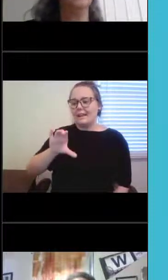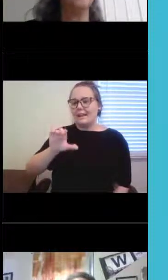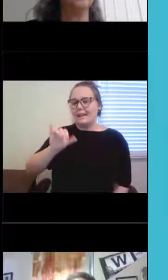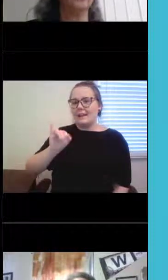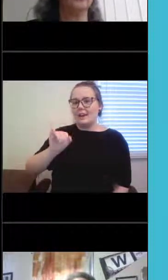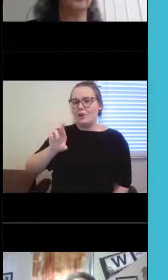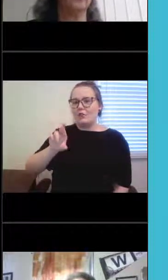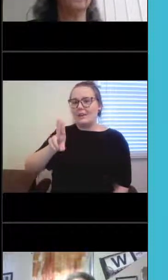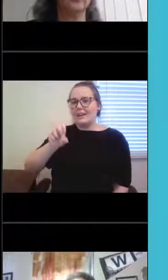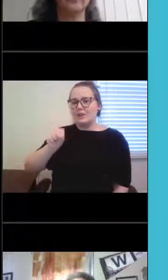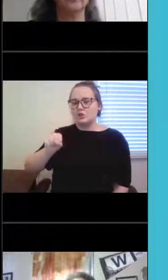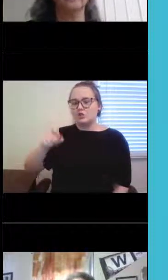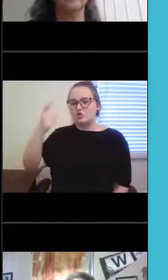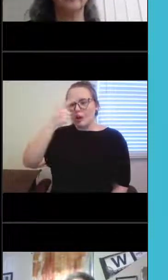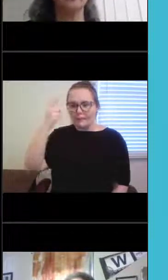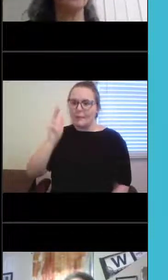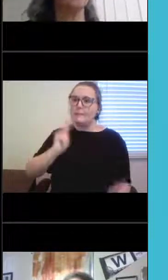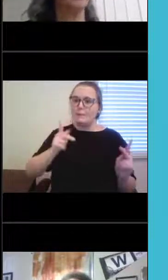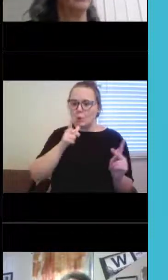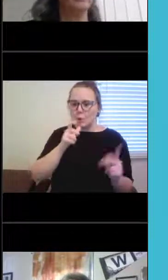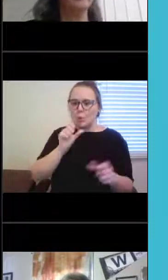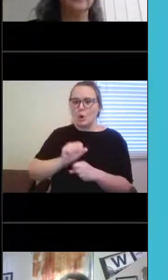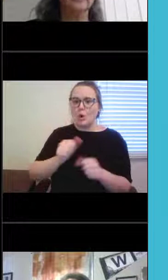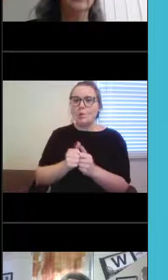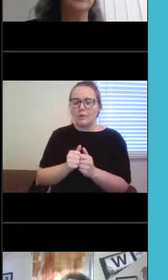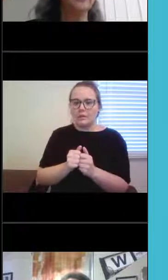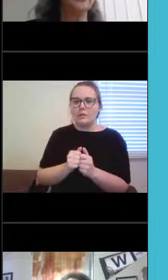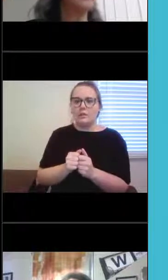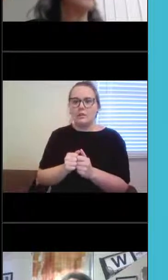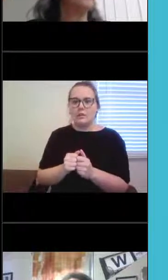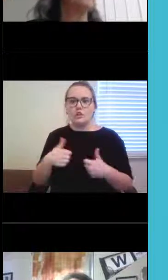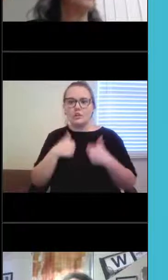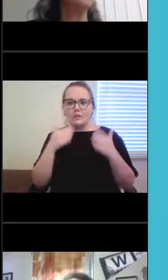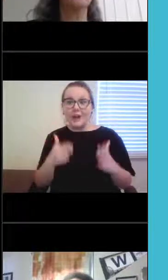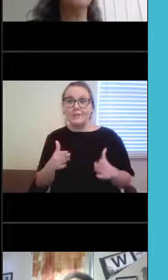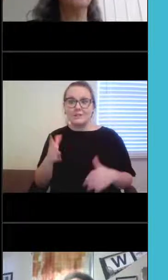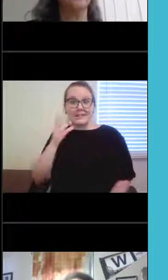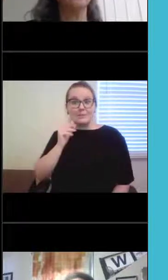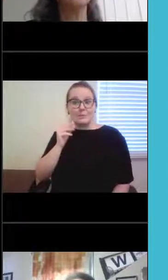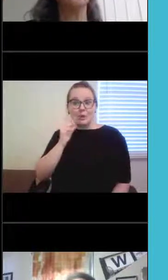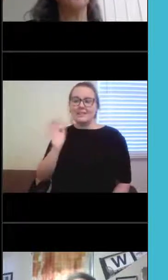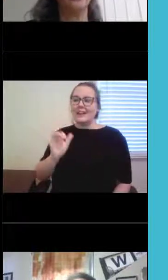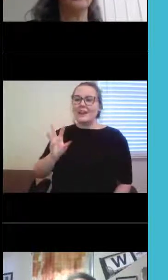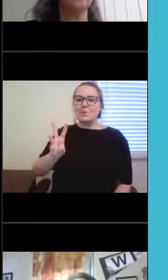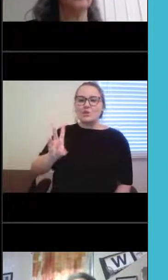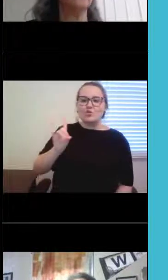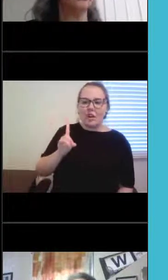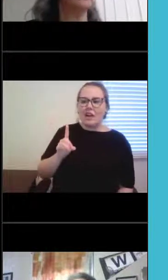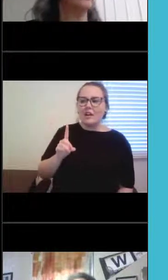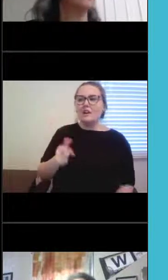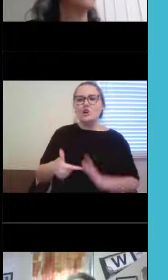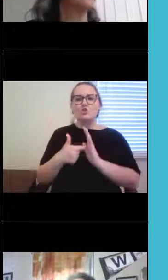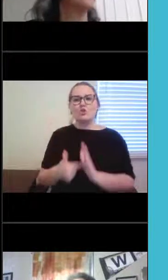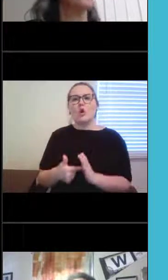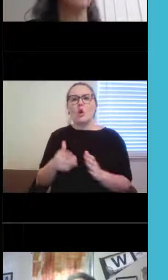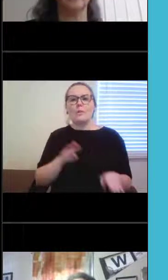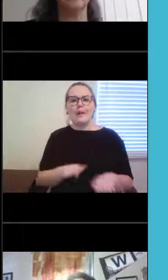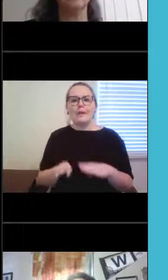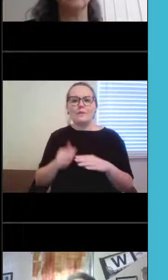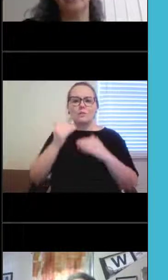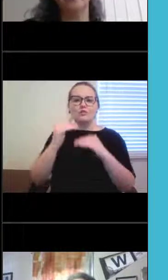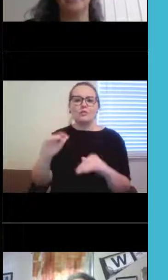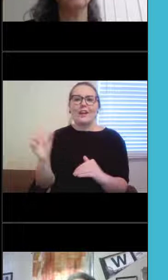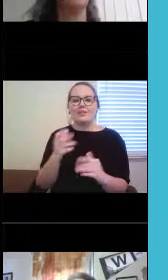that people who work with trauma survivors also can have in terms of withdrawing or showing behavioral restriction and other kinds